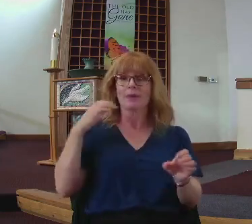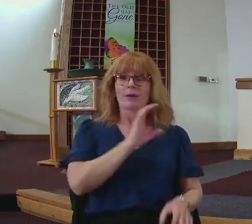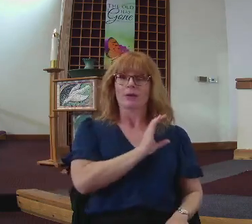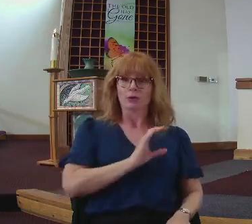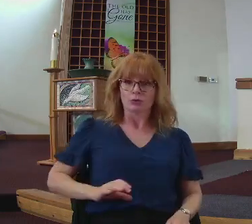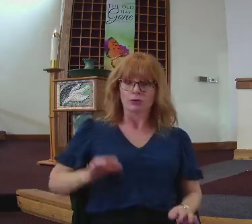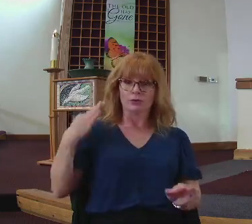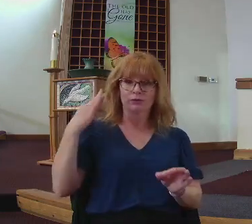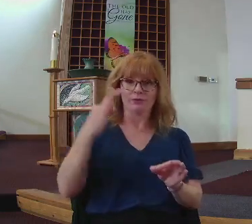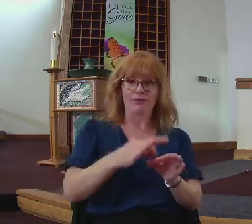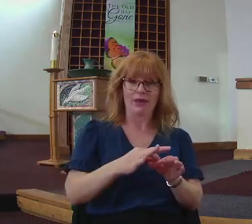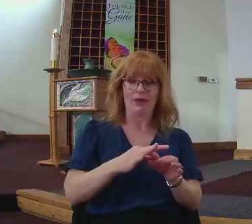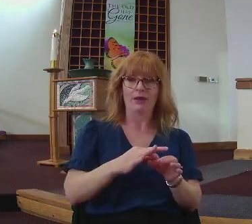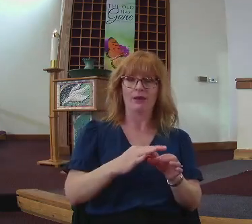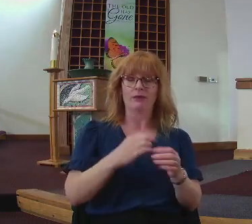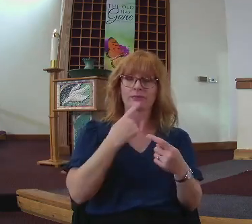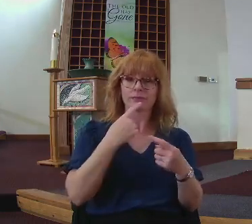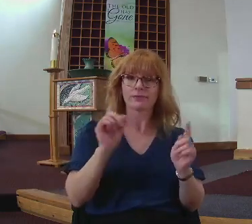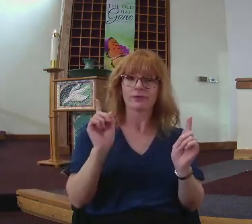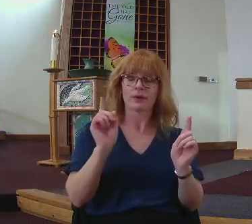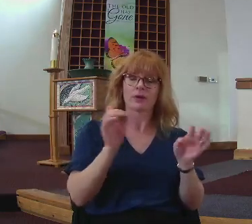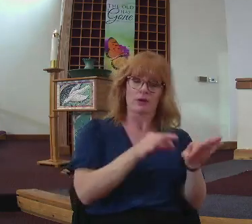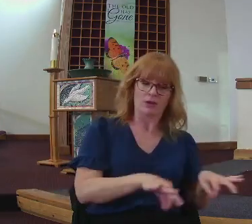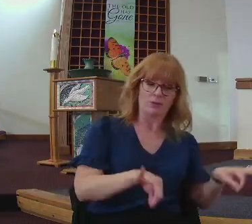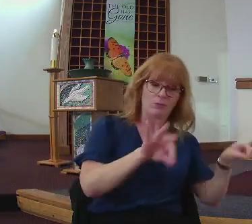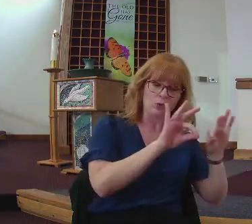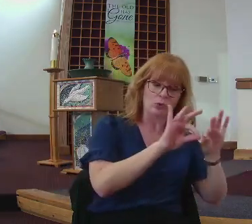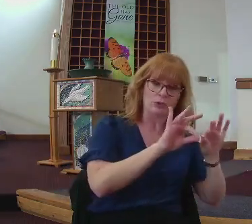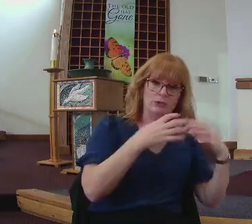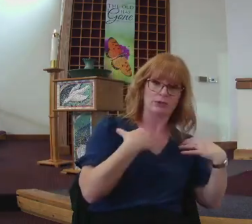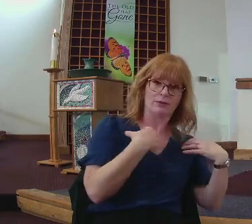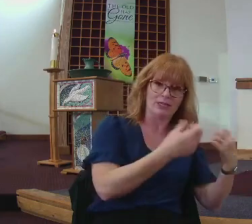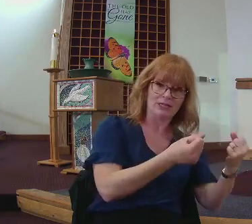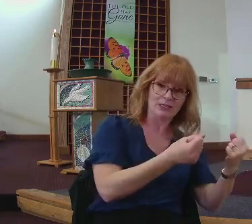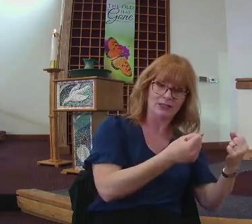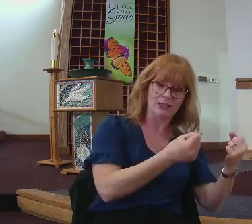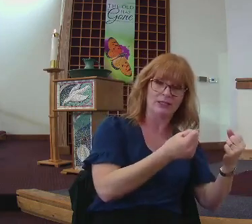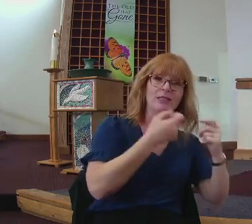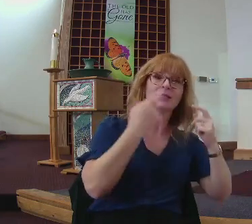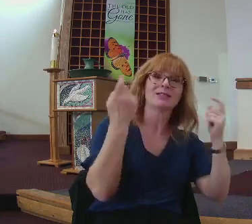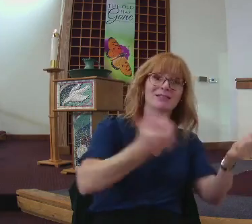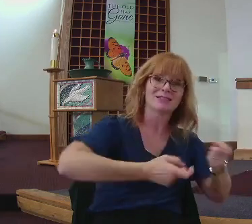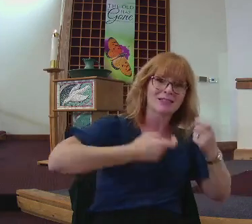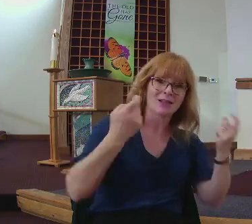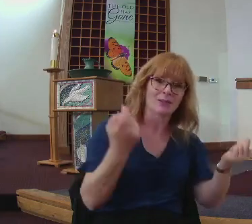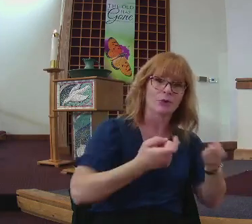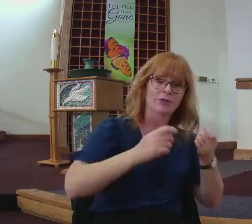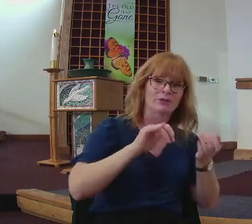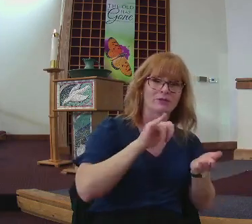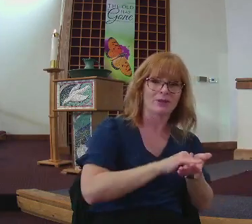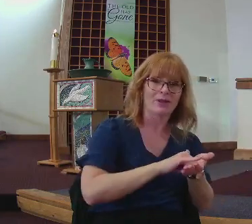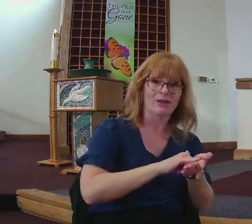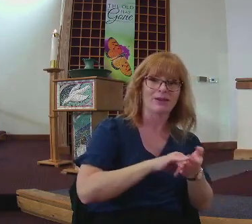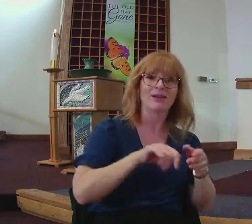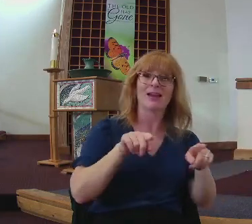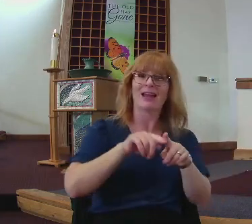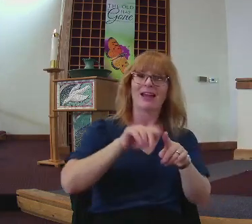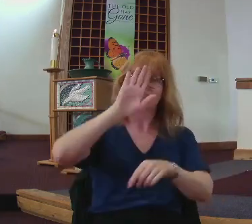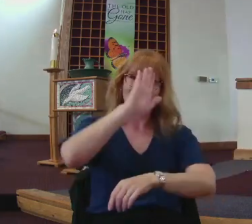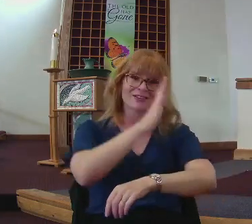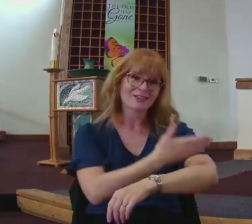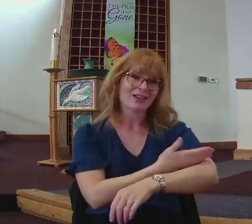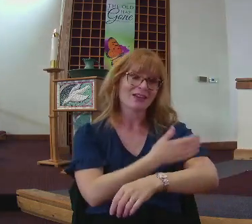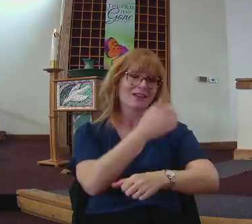the importance and reality of healing, and it celebrates that. As the son and